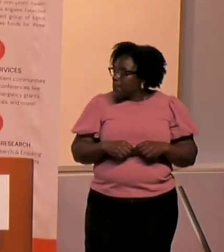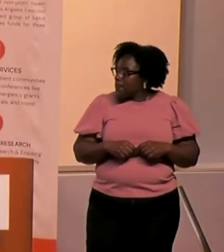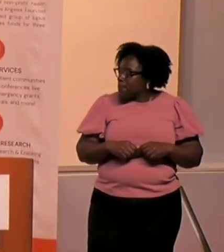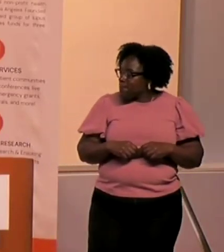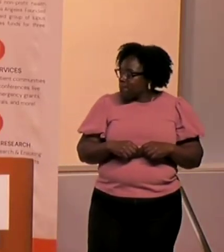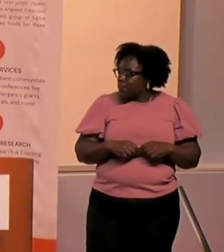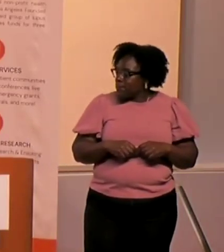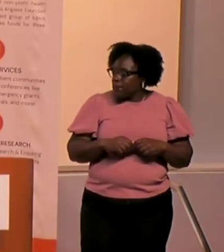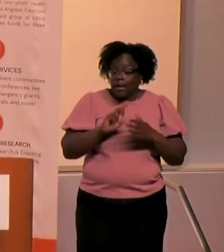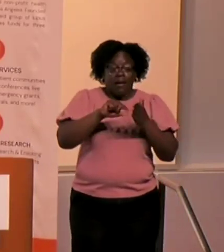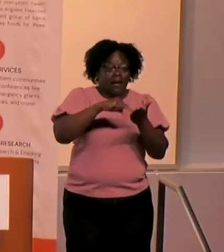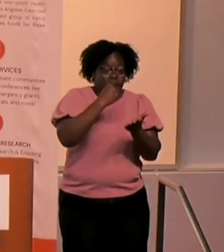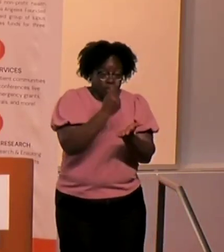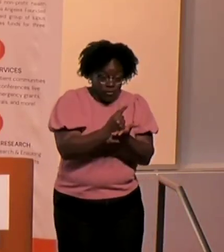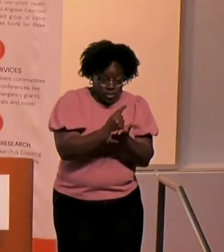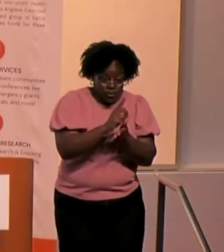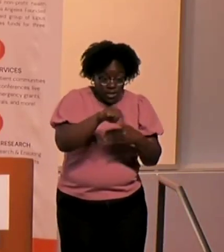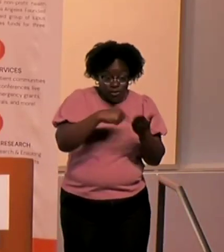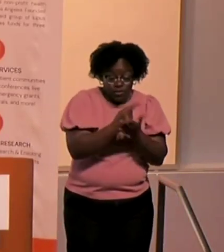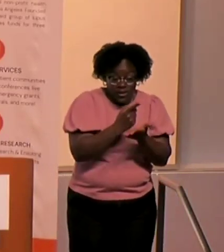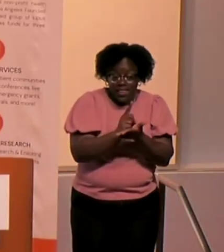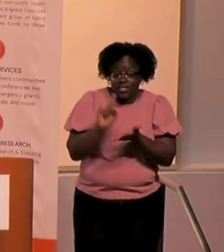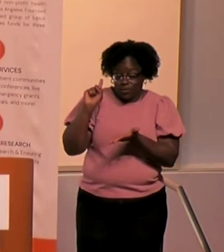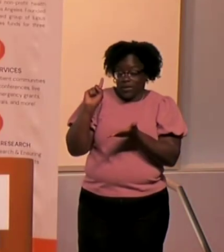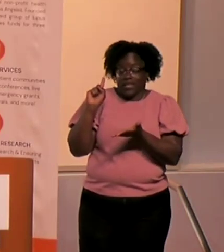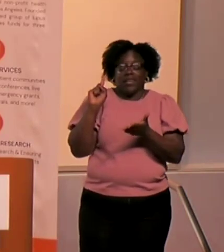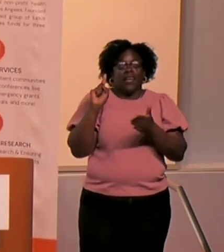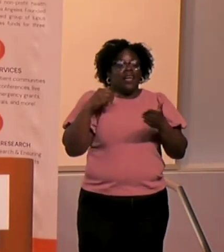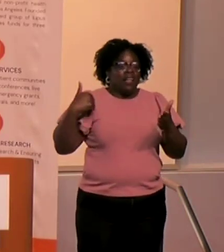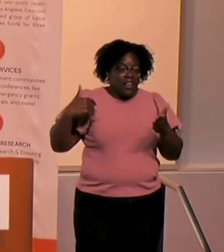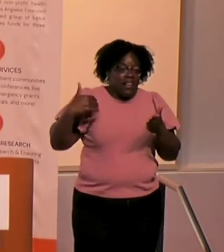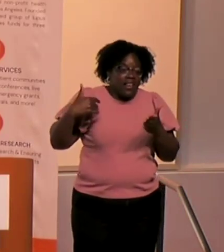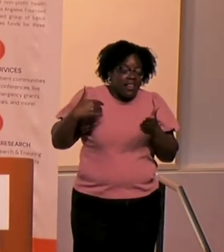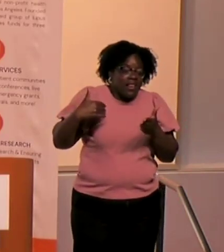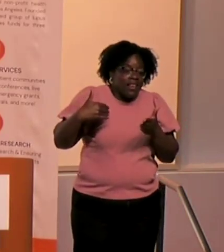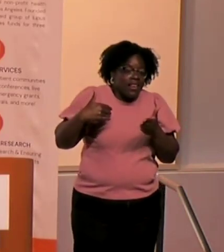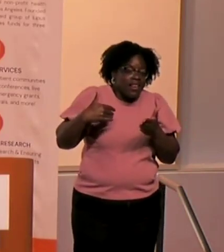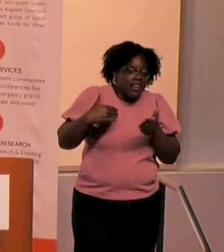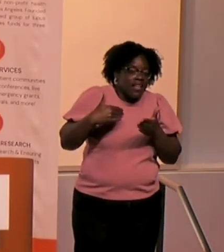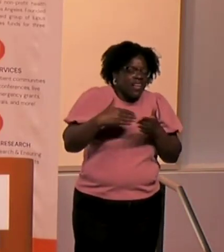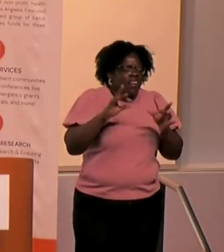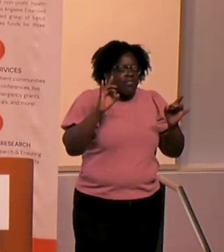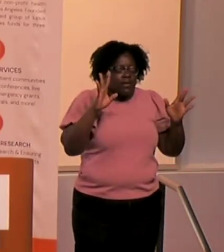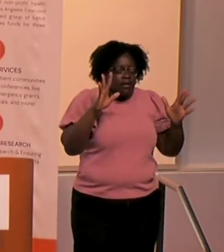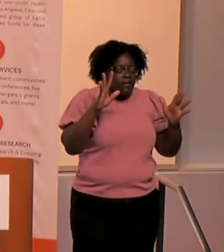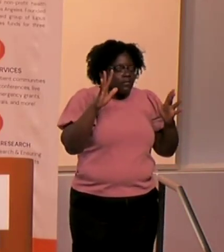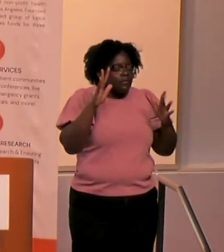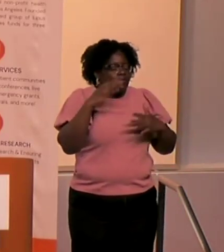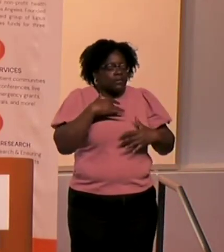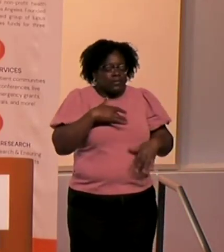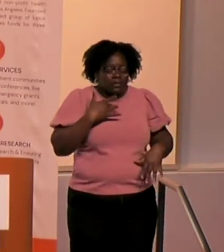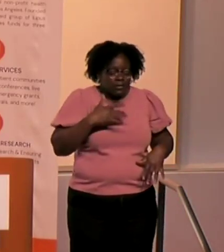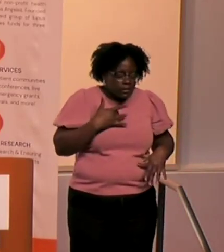Like I said, I graduated last week, and leading up to it, I just, I felt awful. And I was like, I know that this